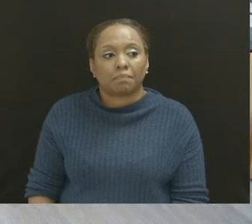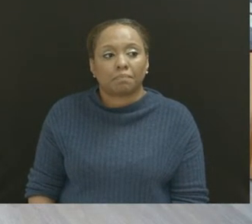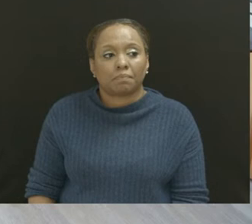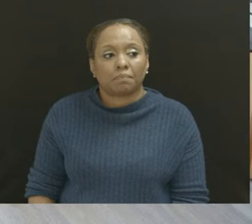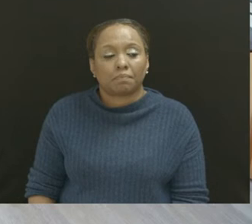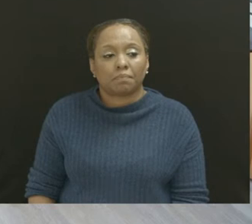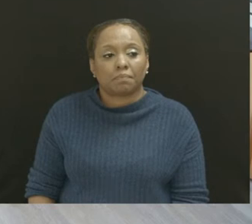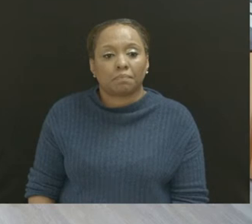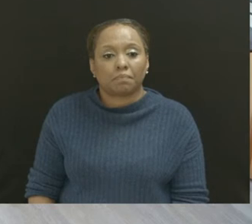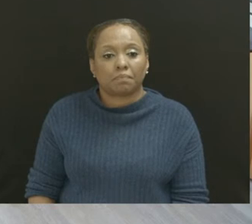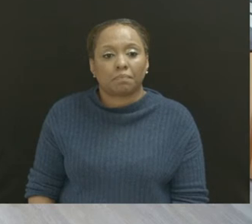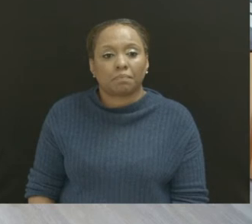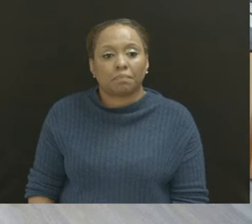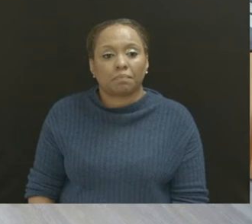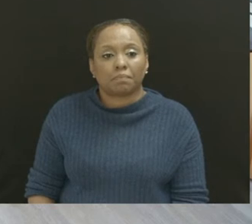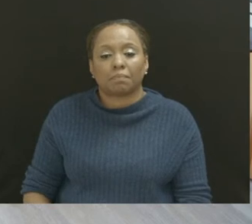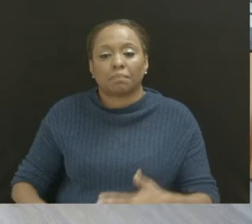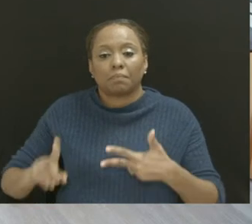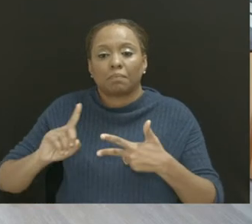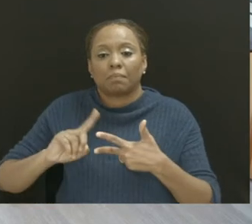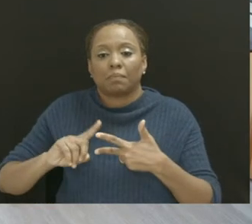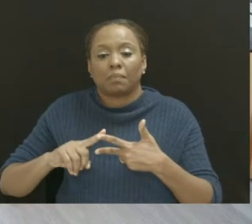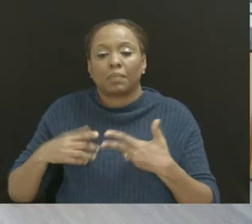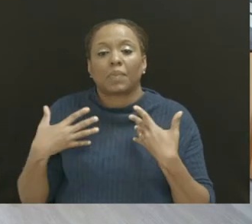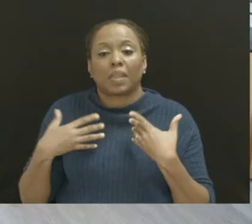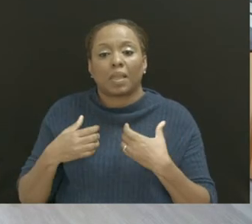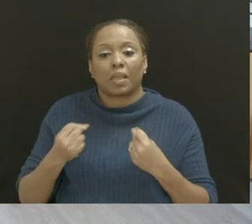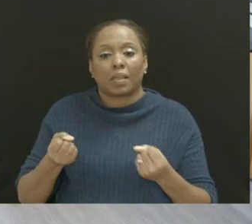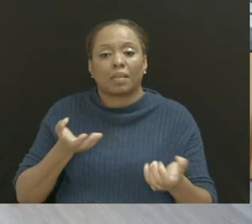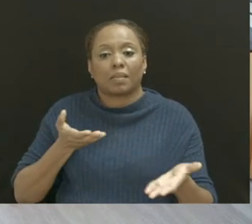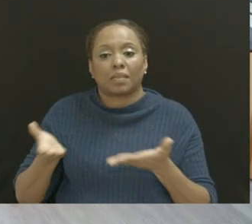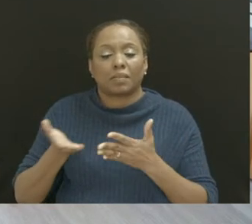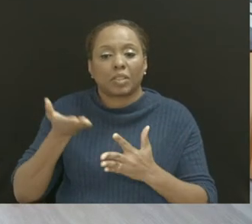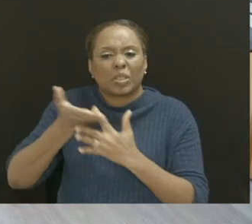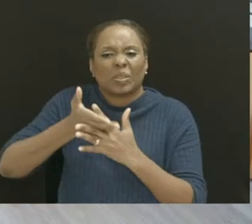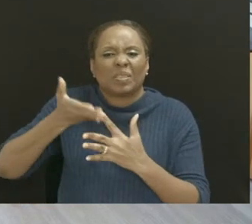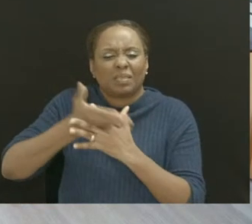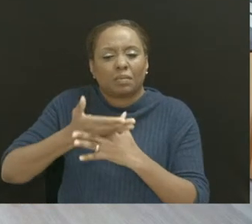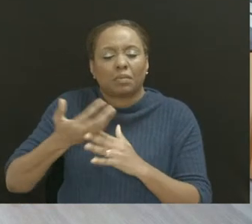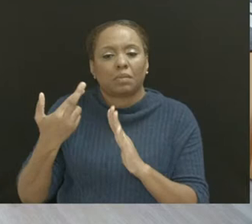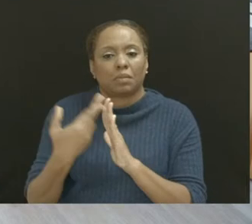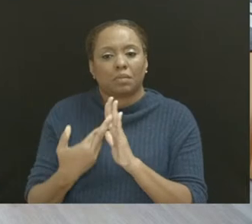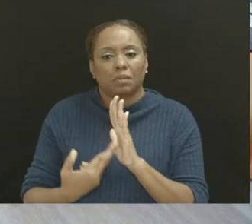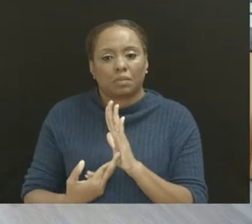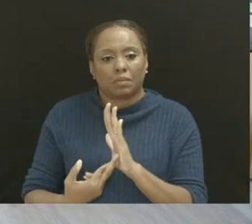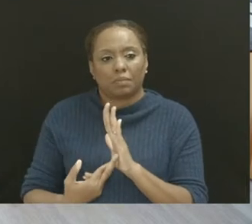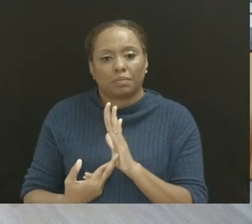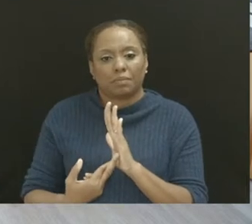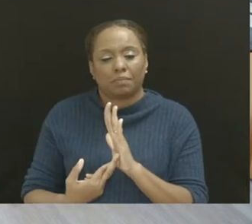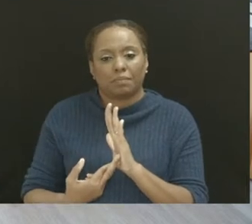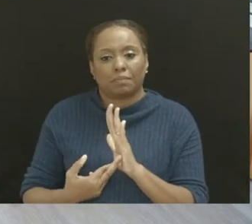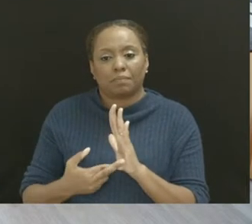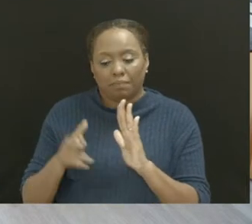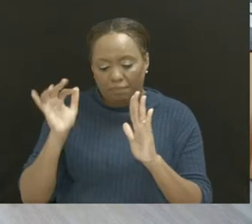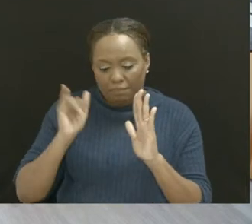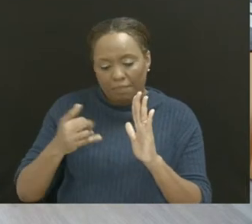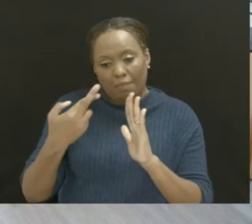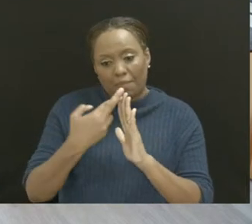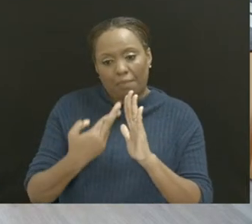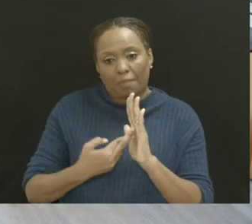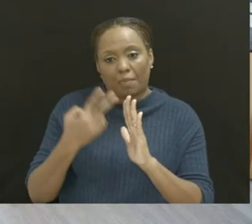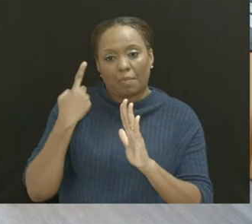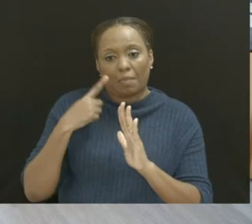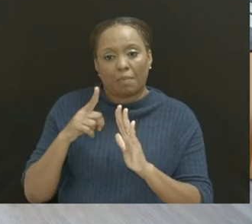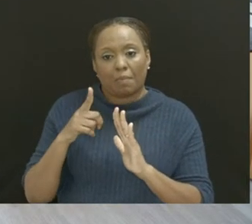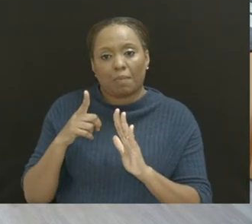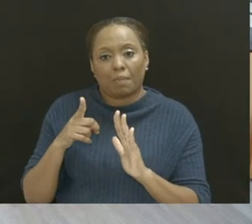Okay, the Health Services Nuisance Regulations is the legislation that's currently used to manage